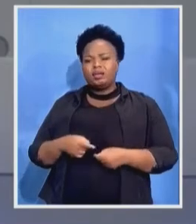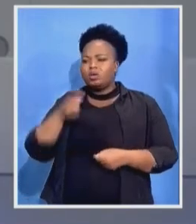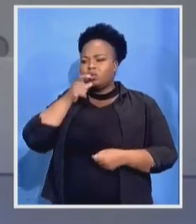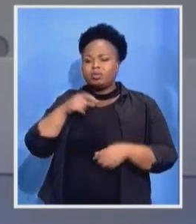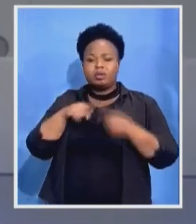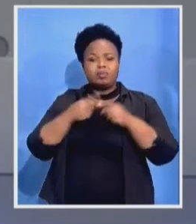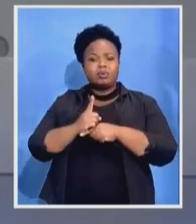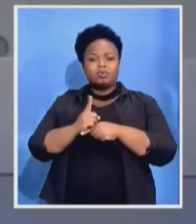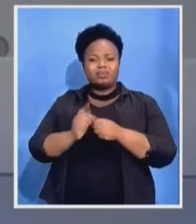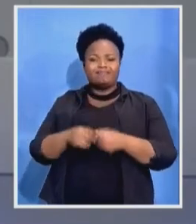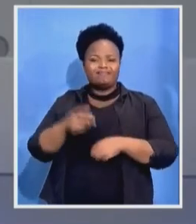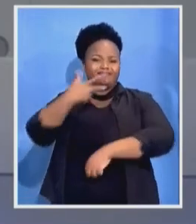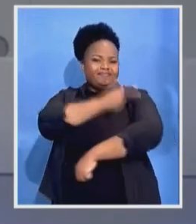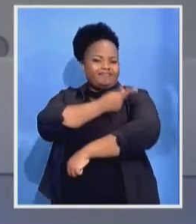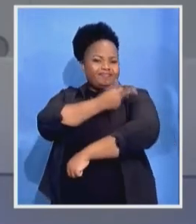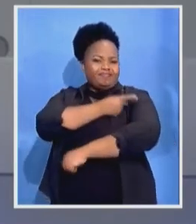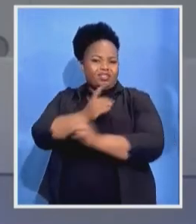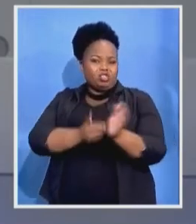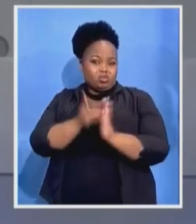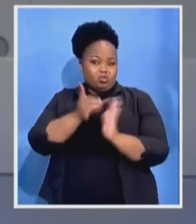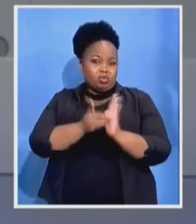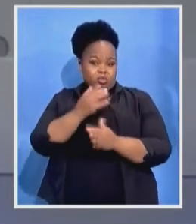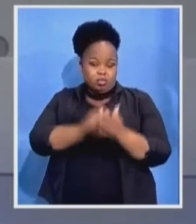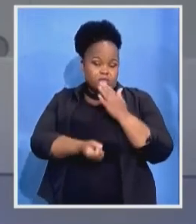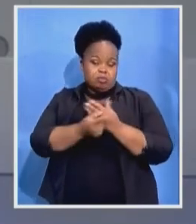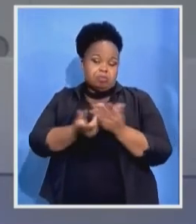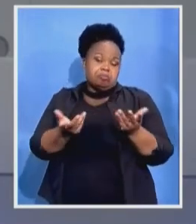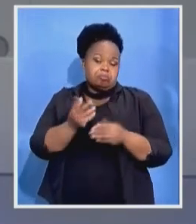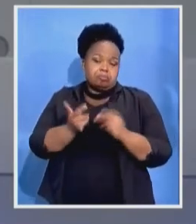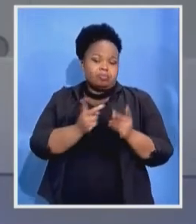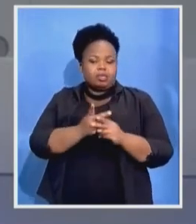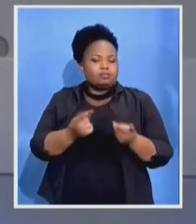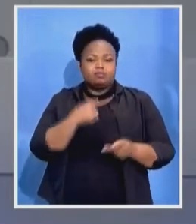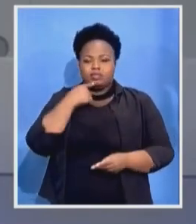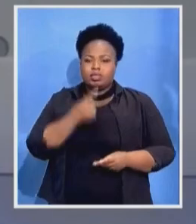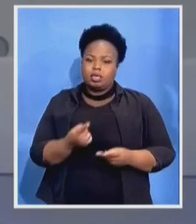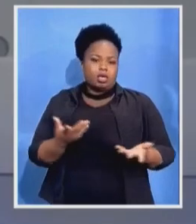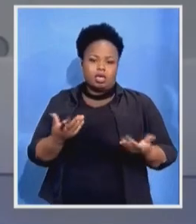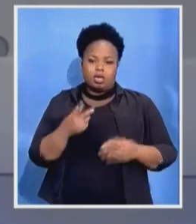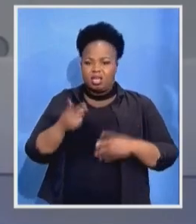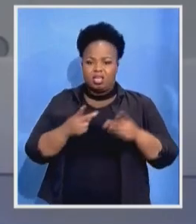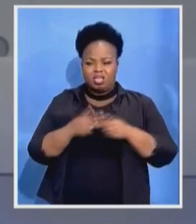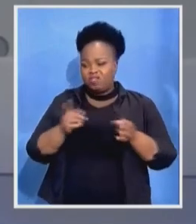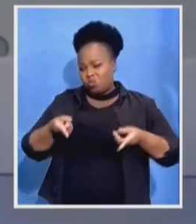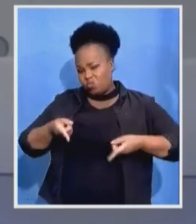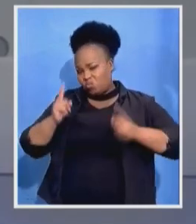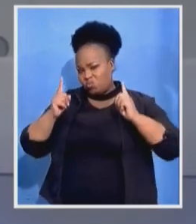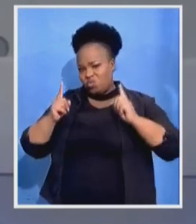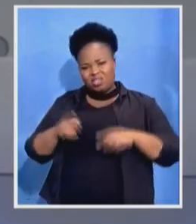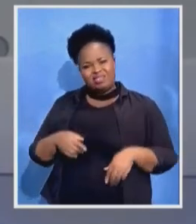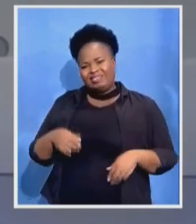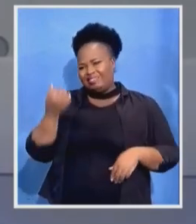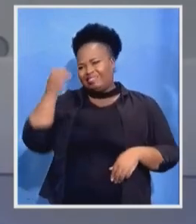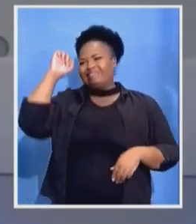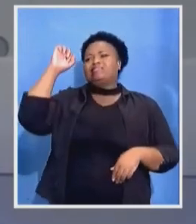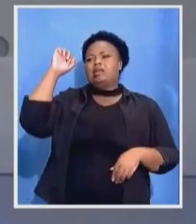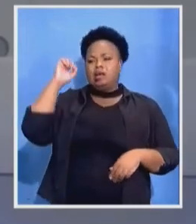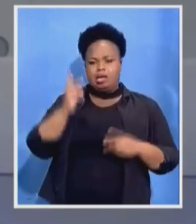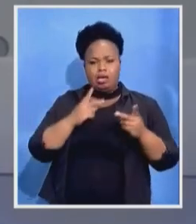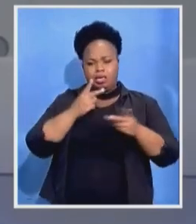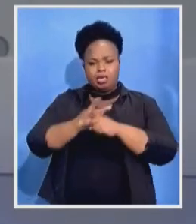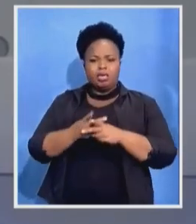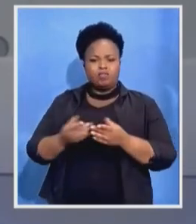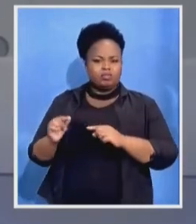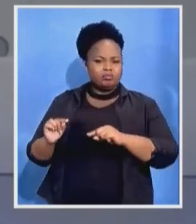on to say that we cannot afford another bout of dangerous vaccine denialism and anti-vaccine development. And